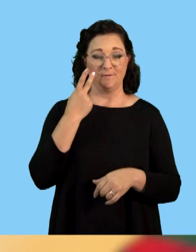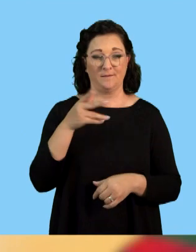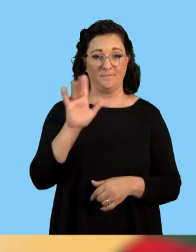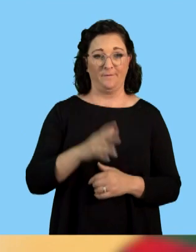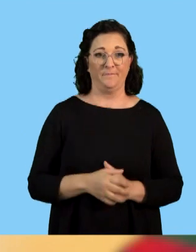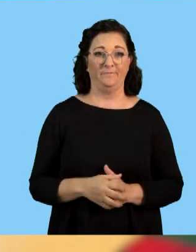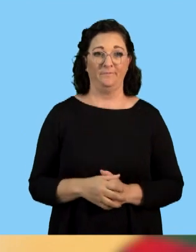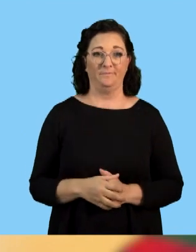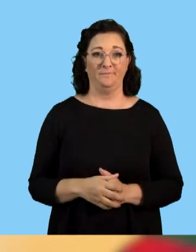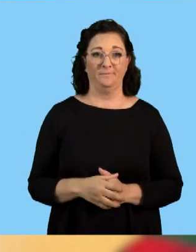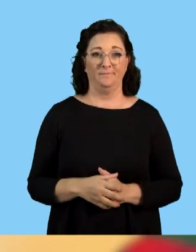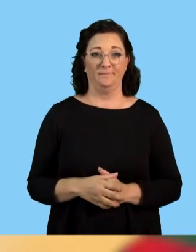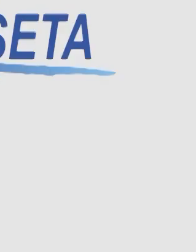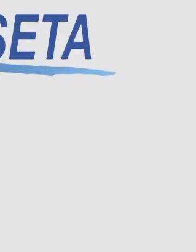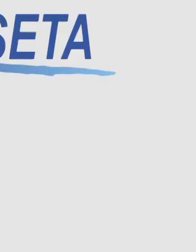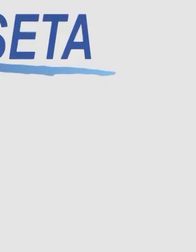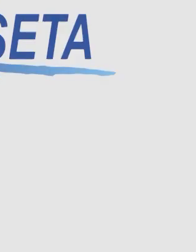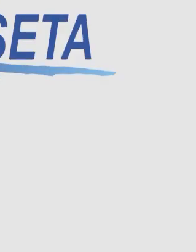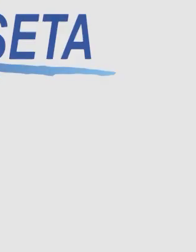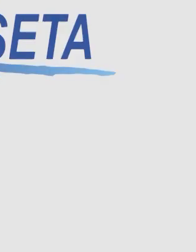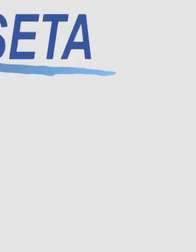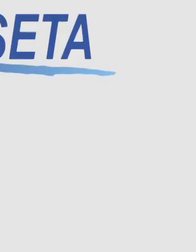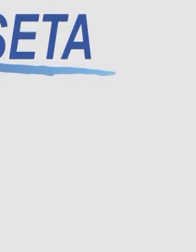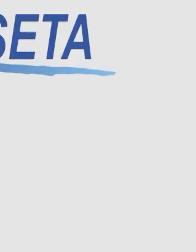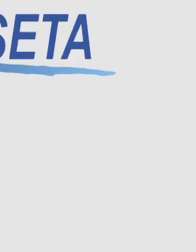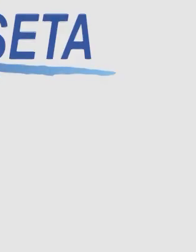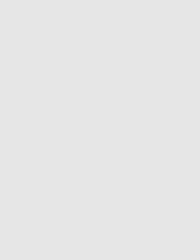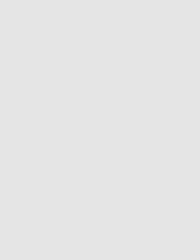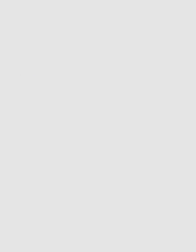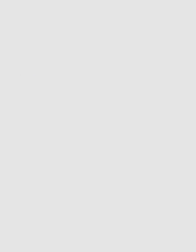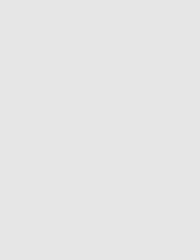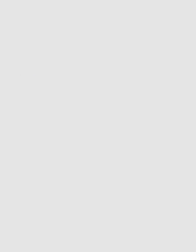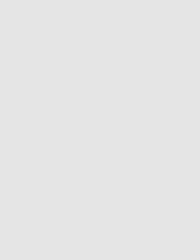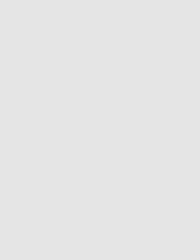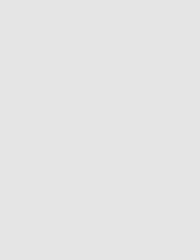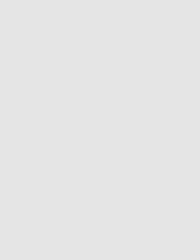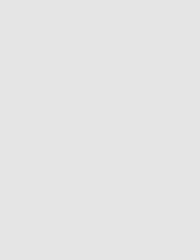I see you next time. Bye.